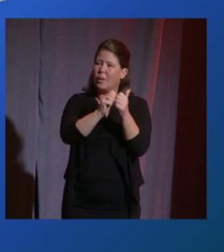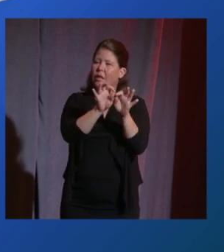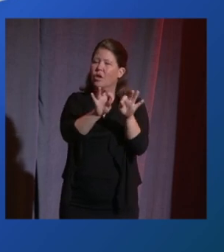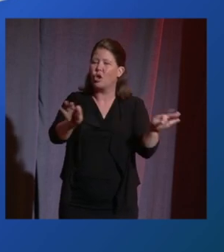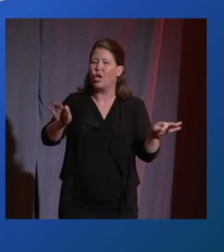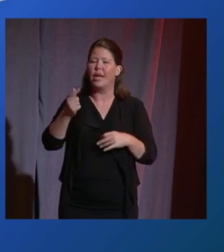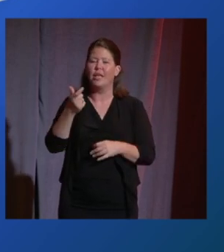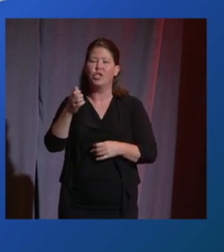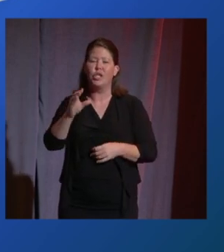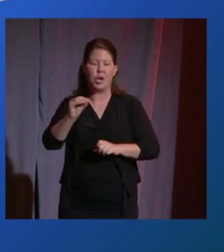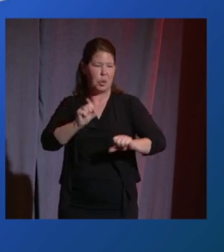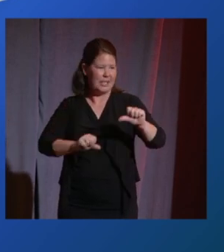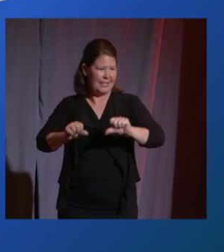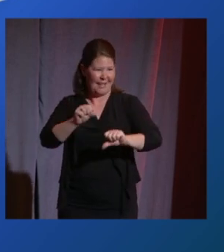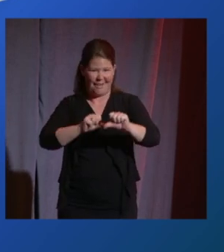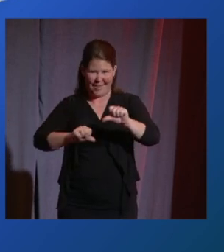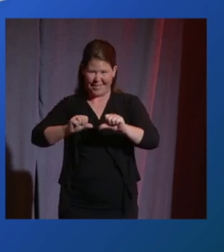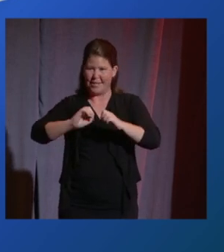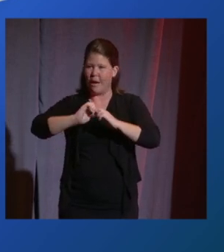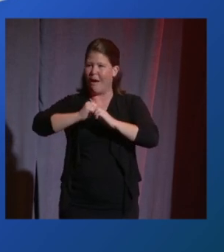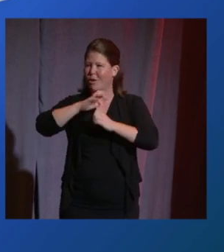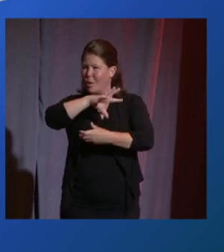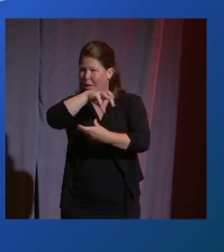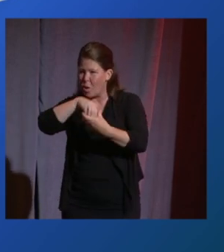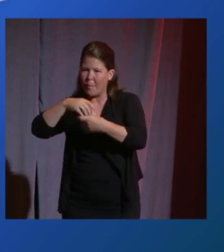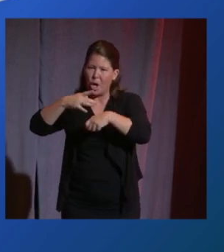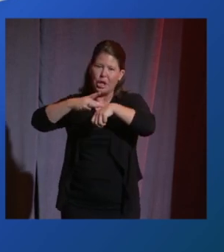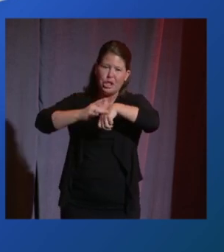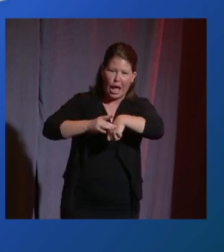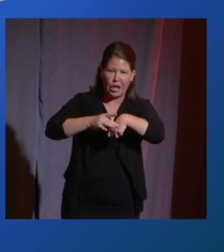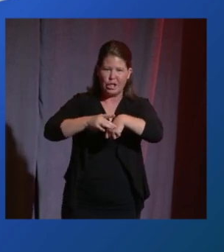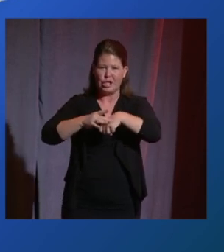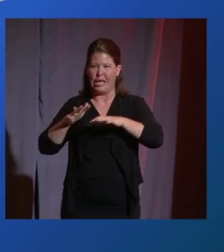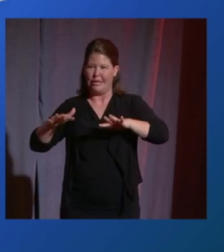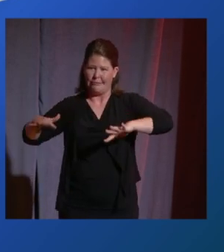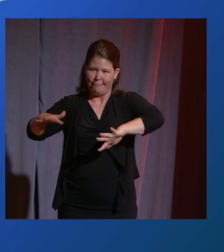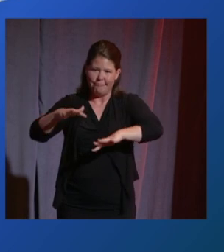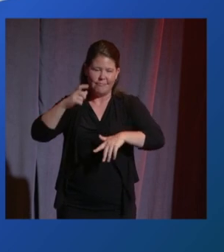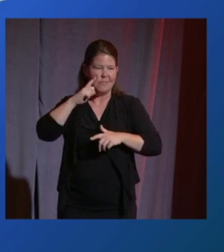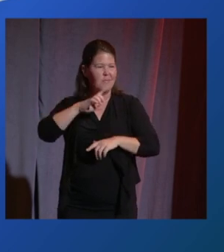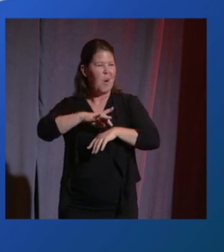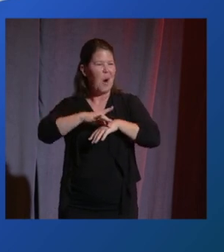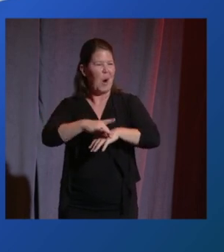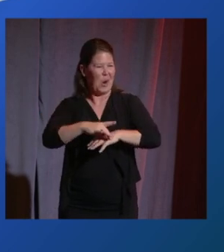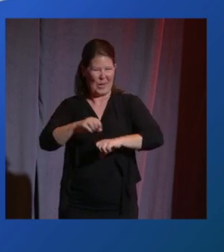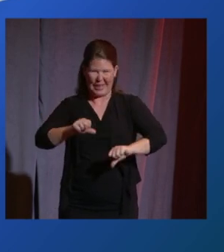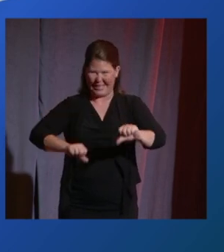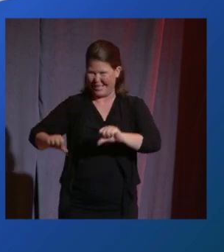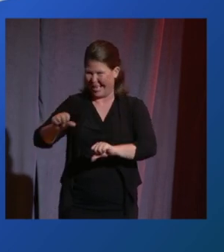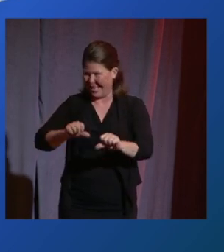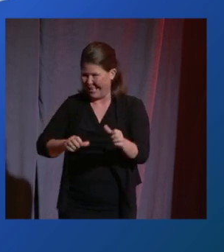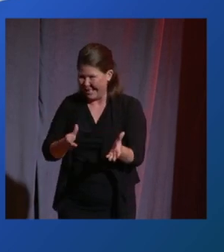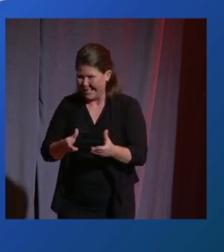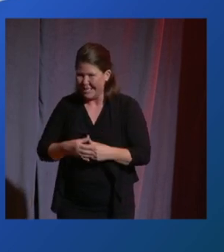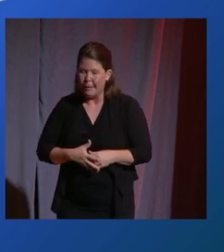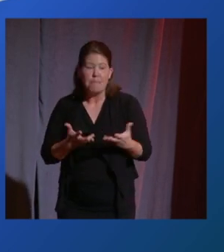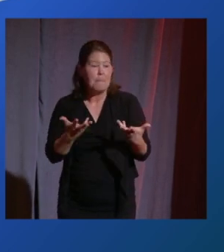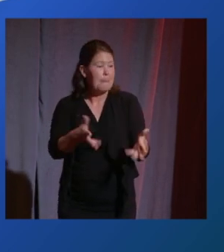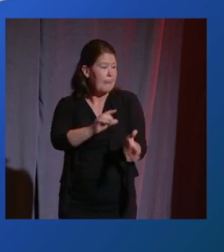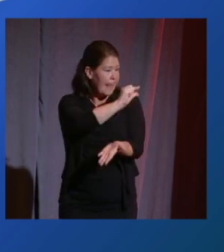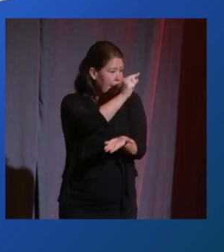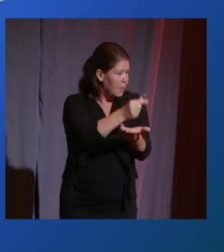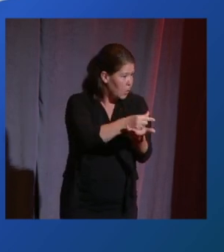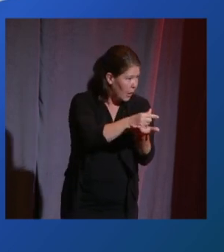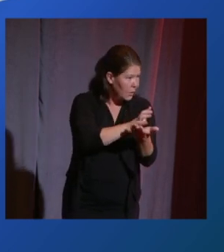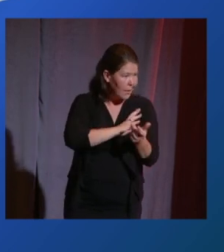kind of incorporating you know the the meteorology geography geology aspects of of the earth Sciences um shortly after graduation I got